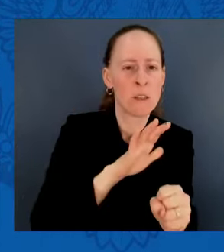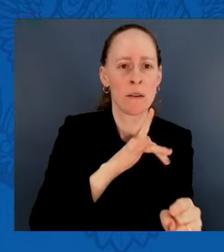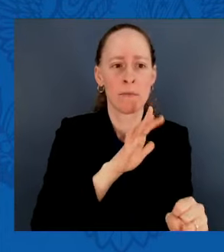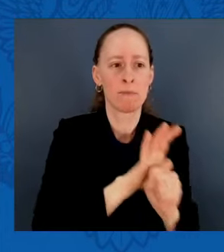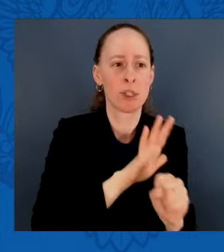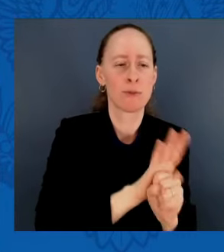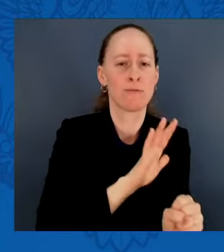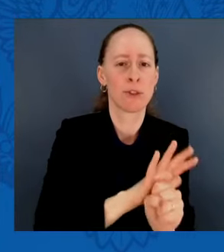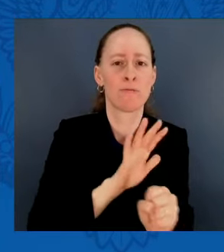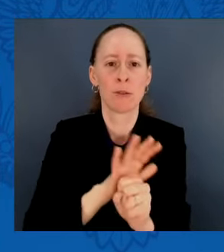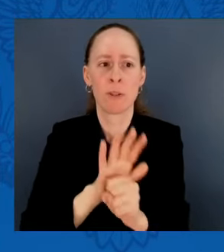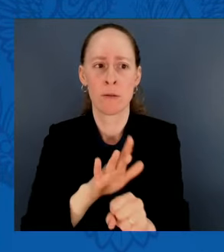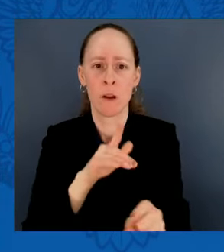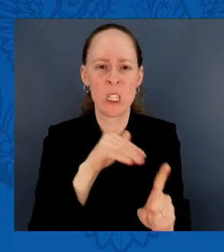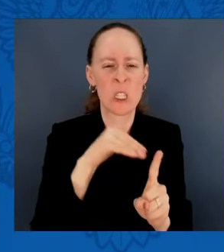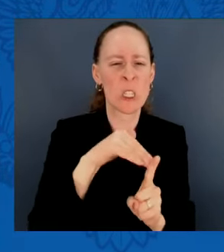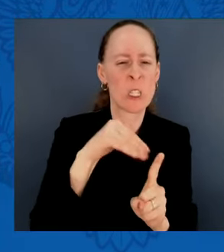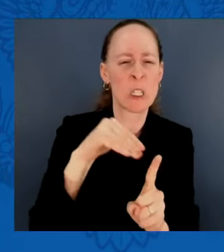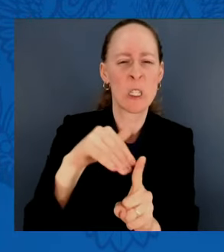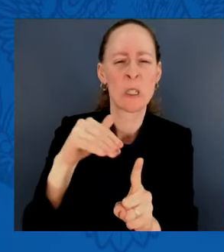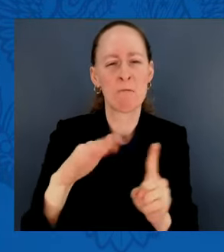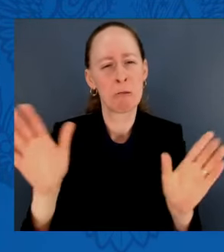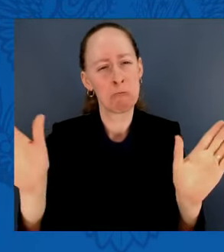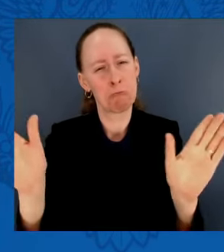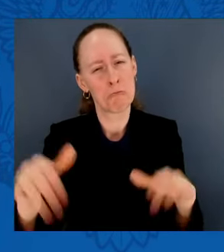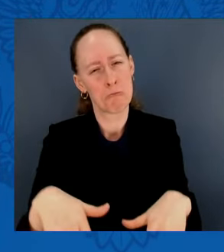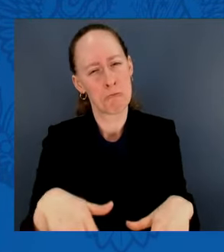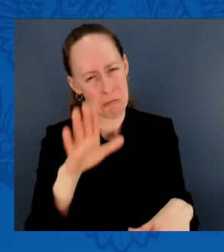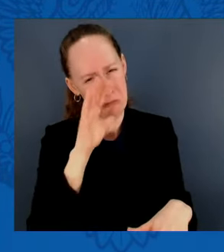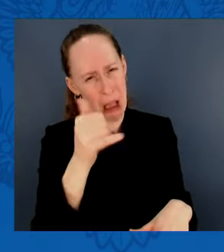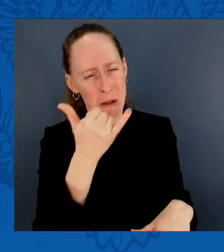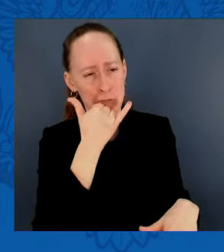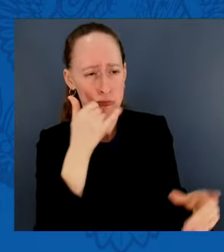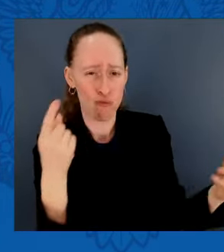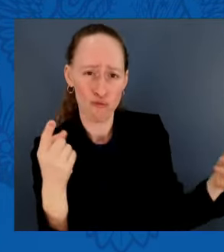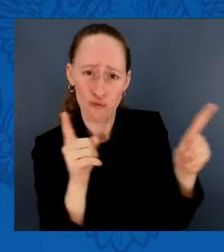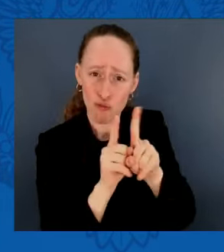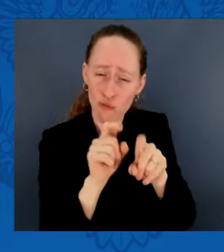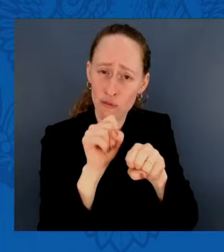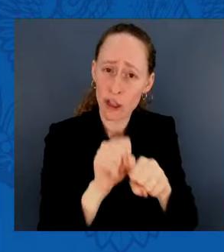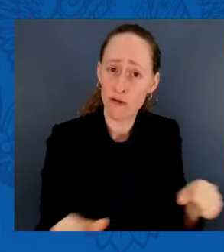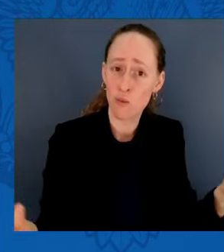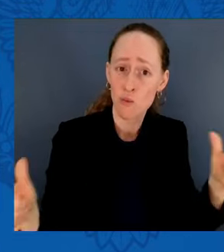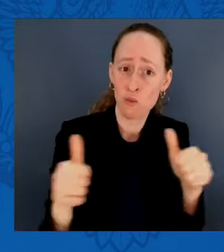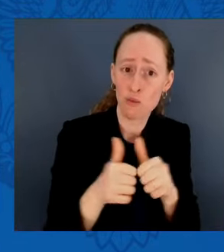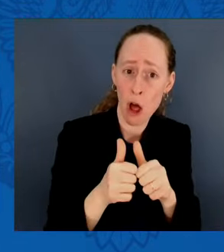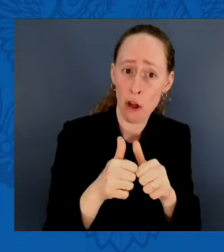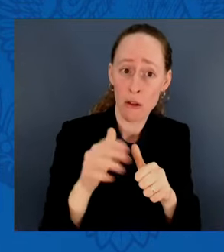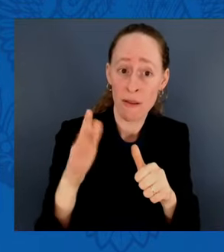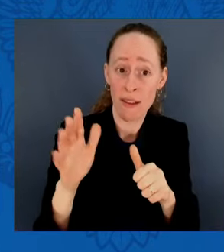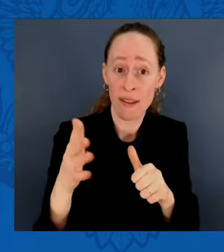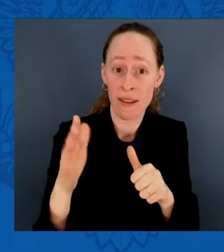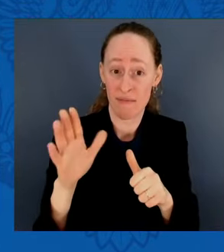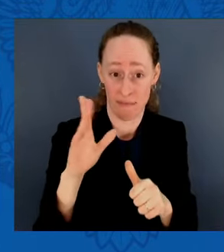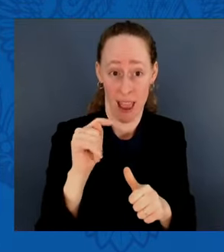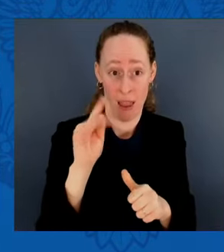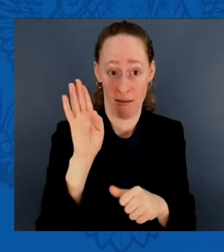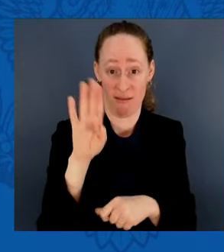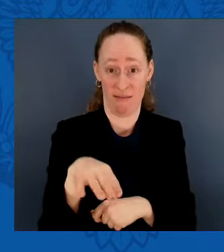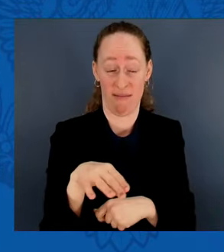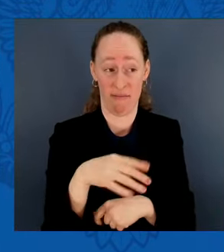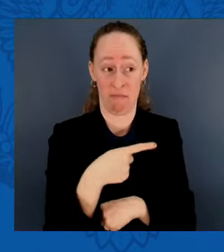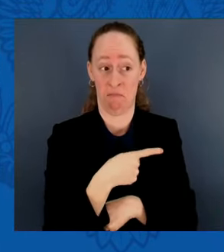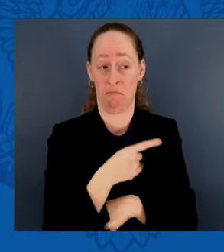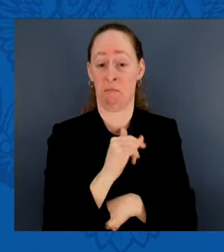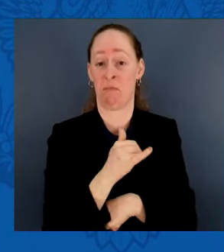do it together. But that's what he apparently hears, what he will not do. I will not demonize immigrants saying they